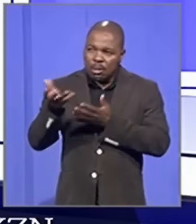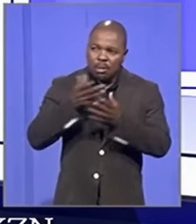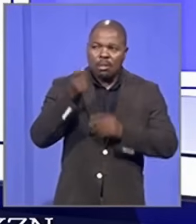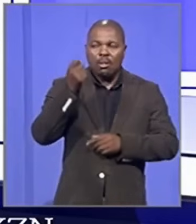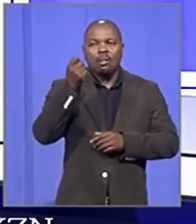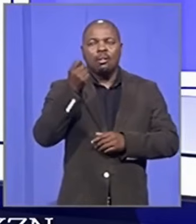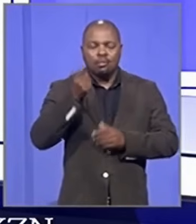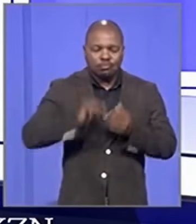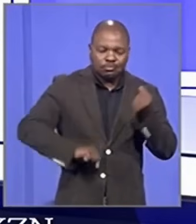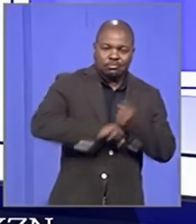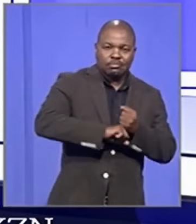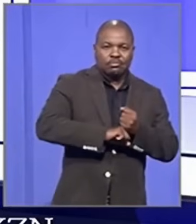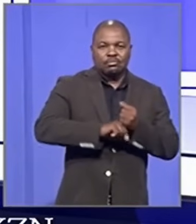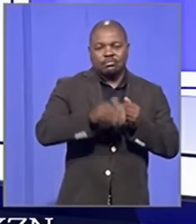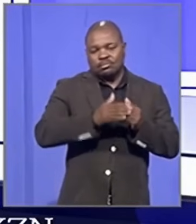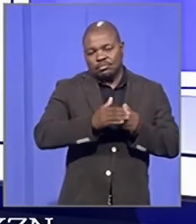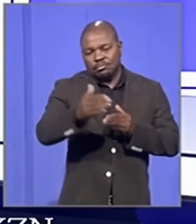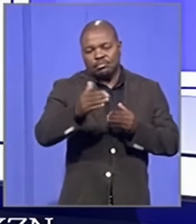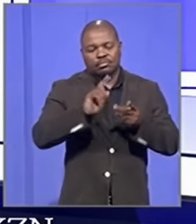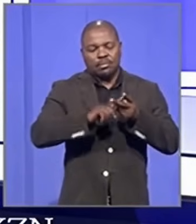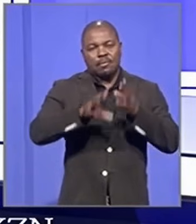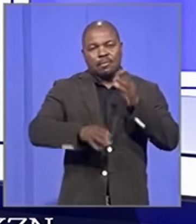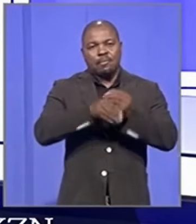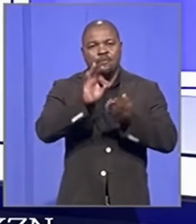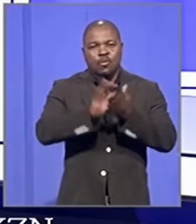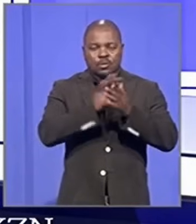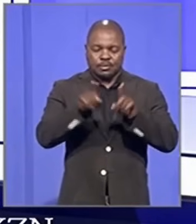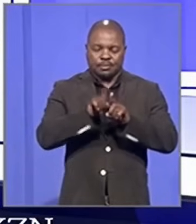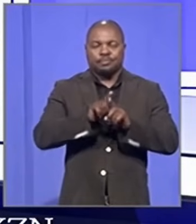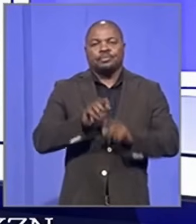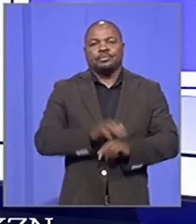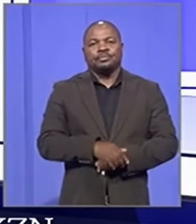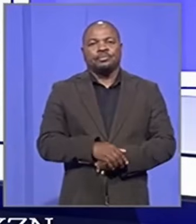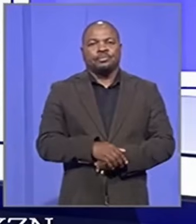gape le go dikgethong le go dikgethong tša tlaleletšo tšeo di fetilego.